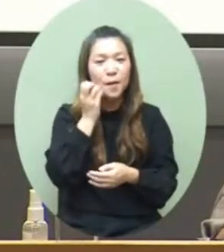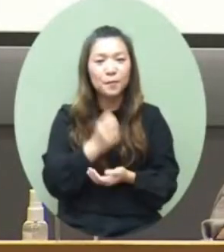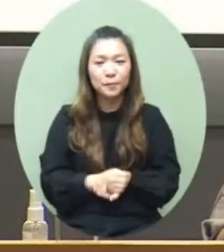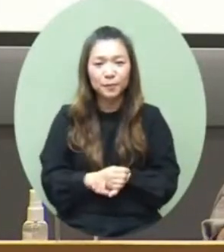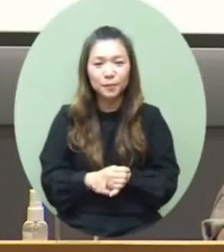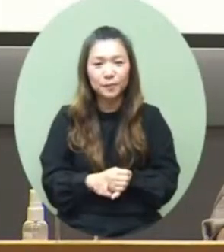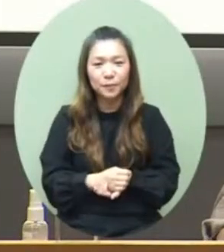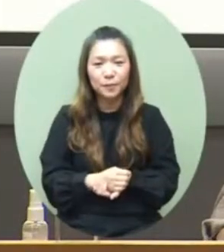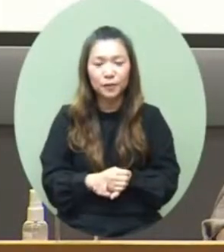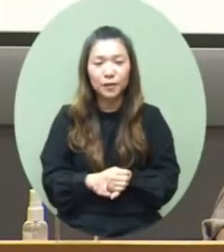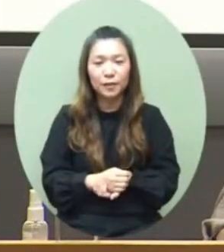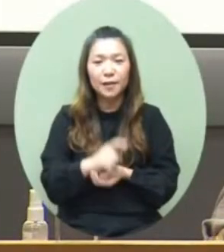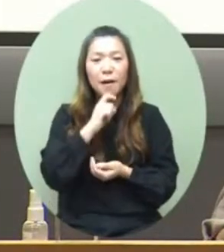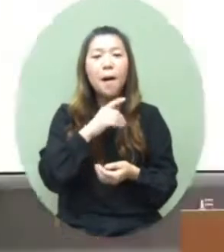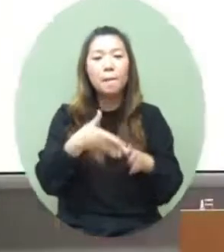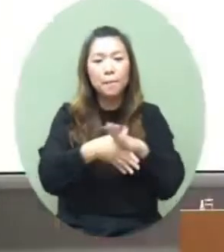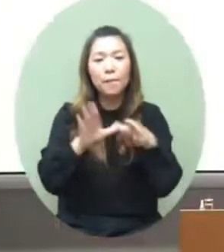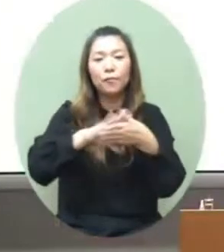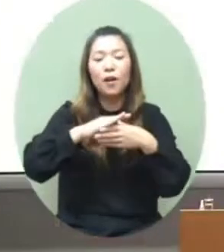environment.